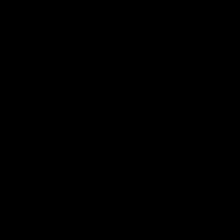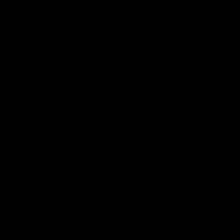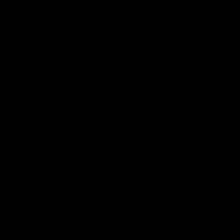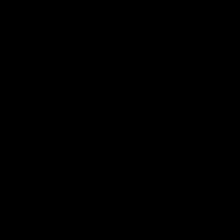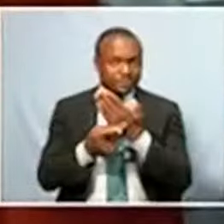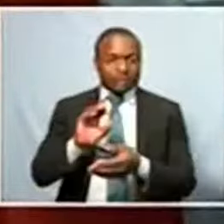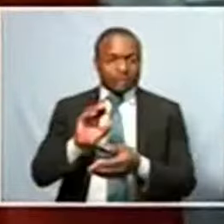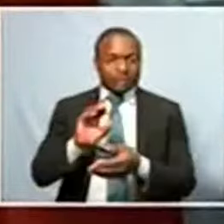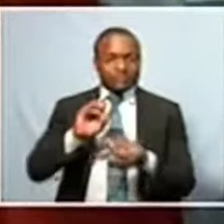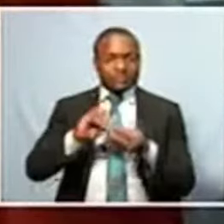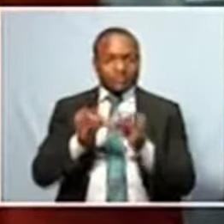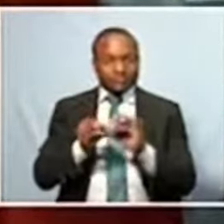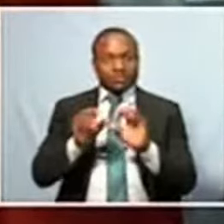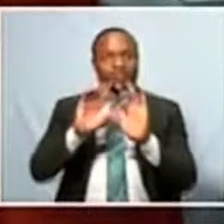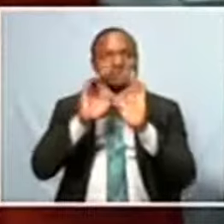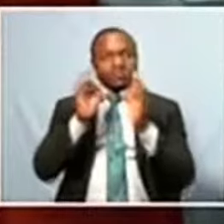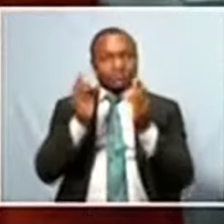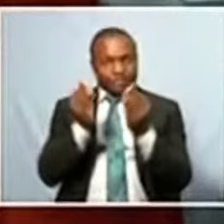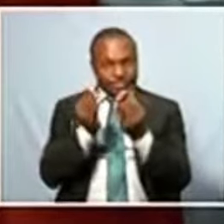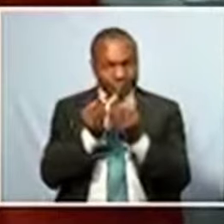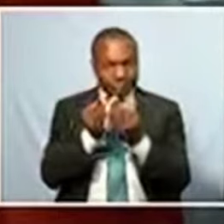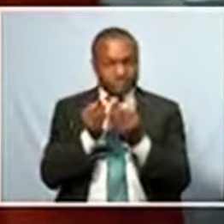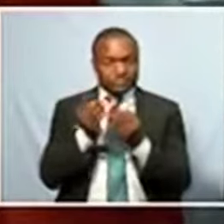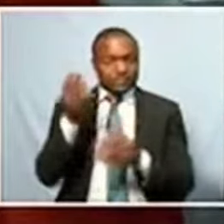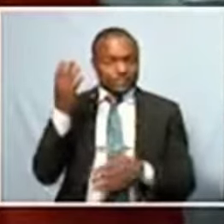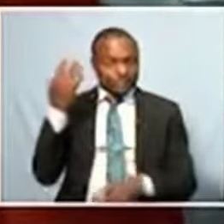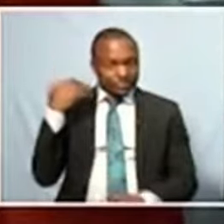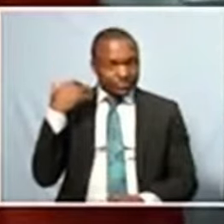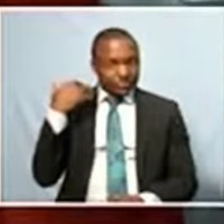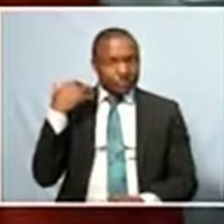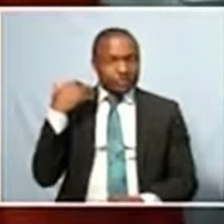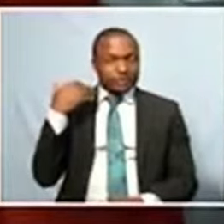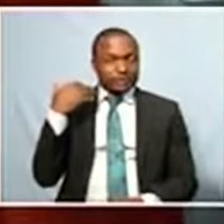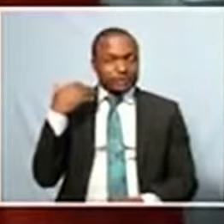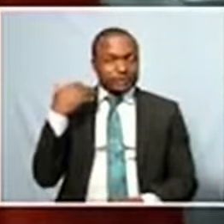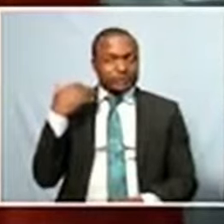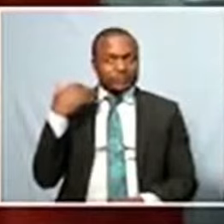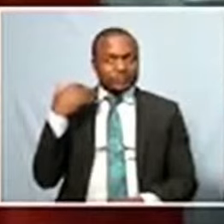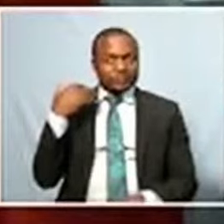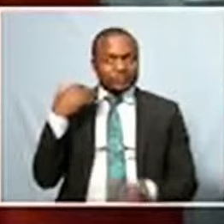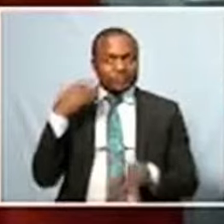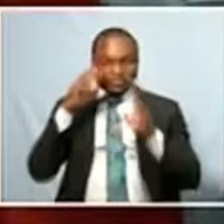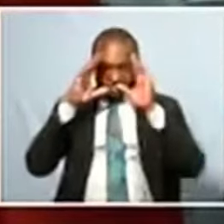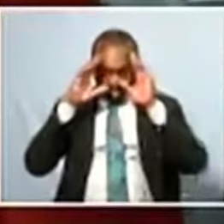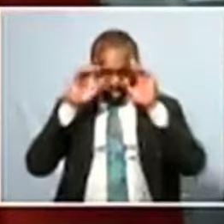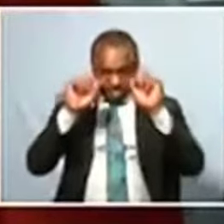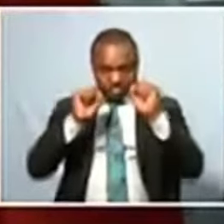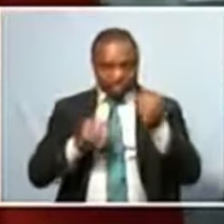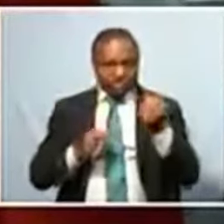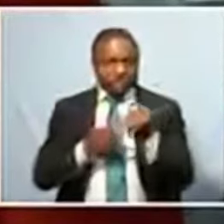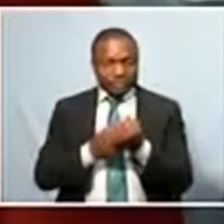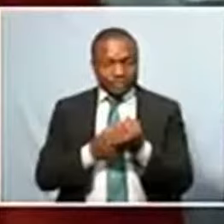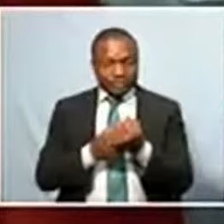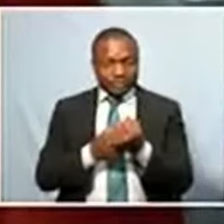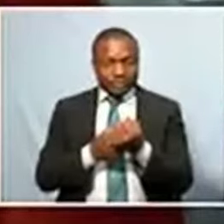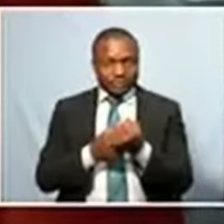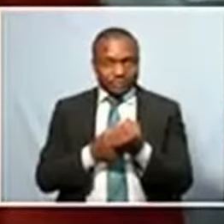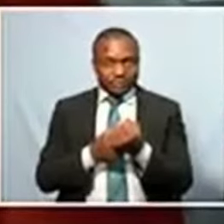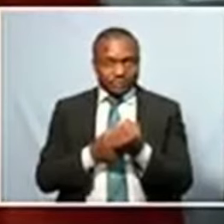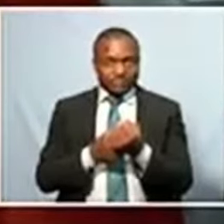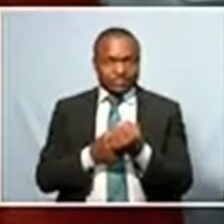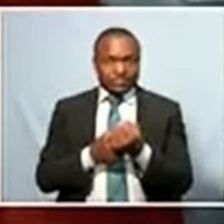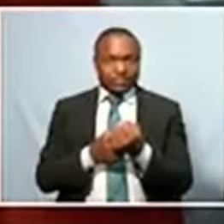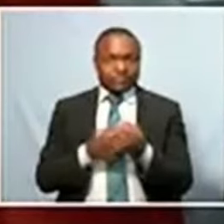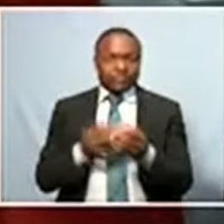the number of families of former presidents being supported. So naturally, the